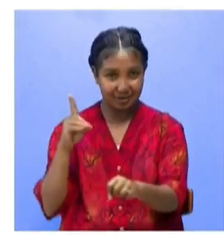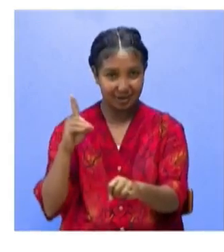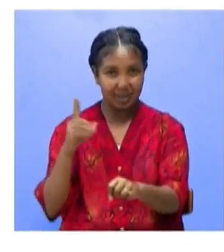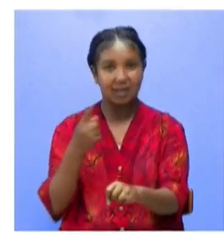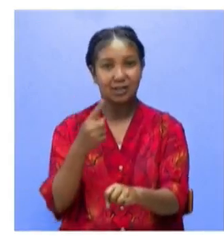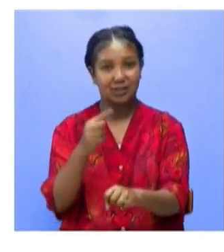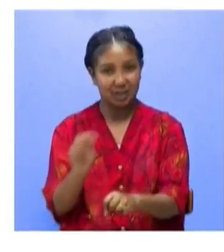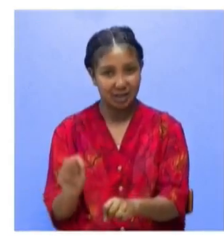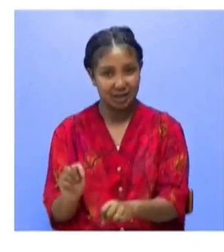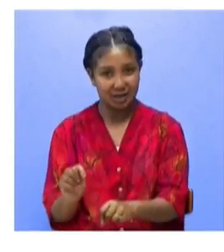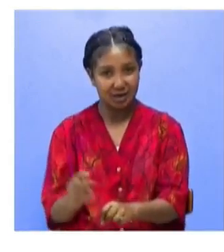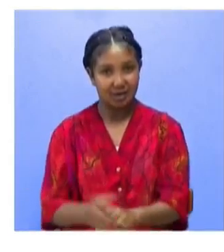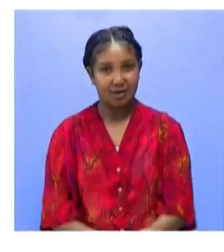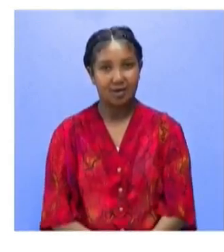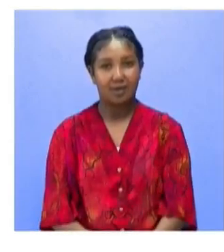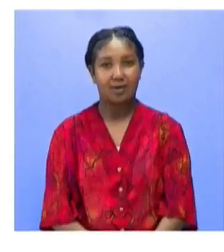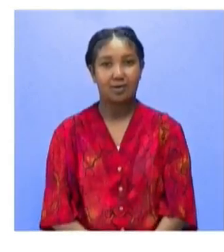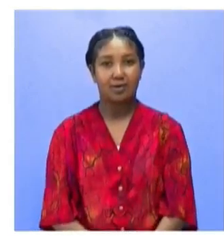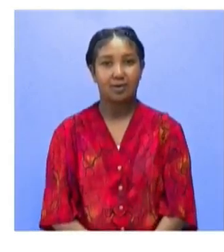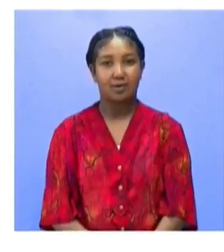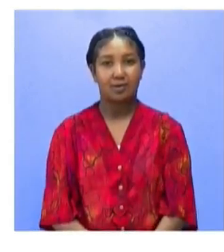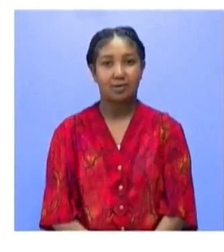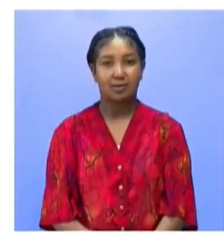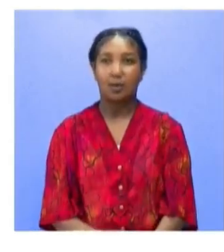the board.